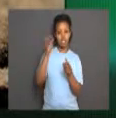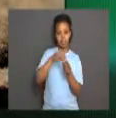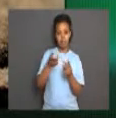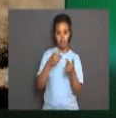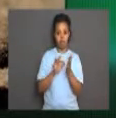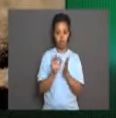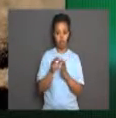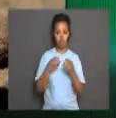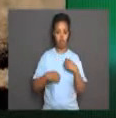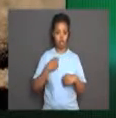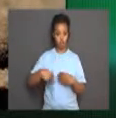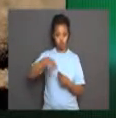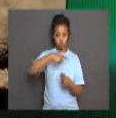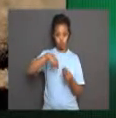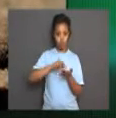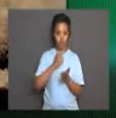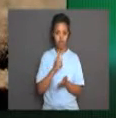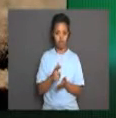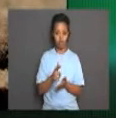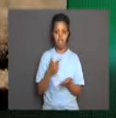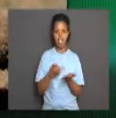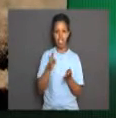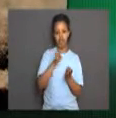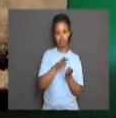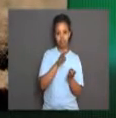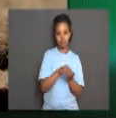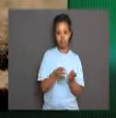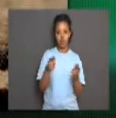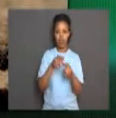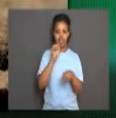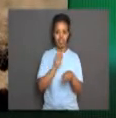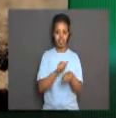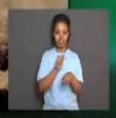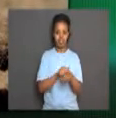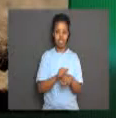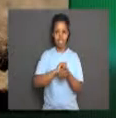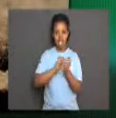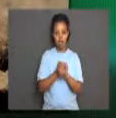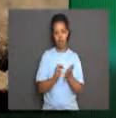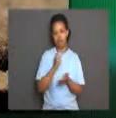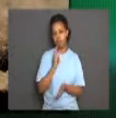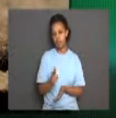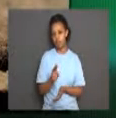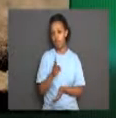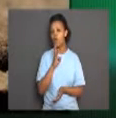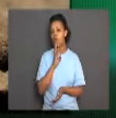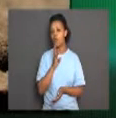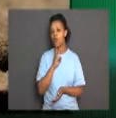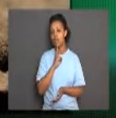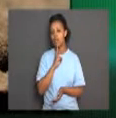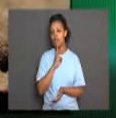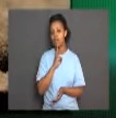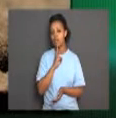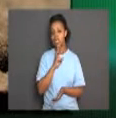an organism, the sediment slowly turns to rock. If water rich